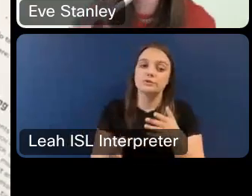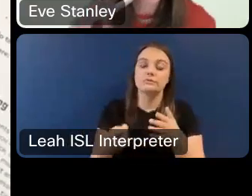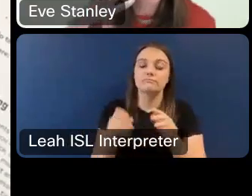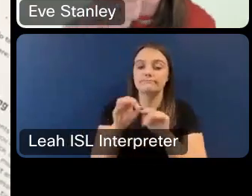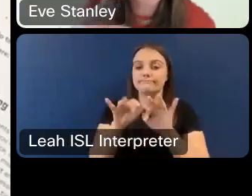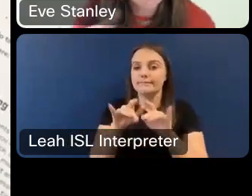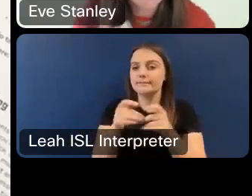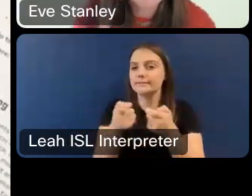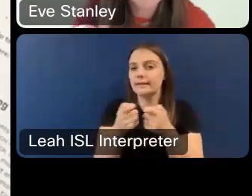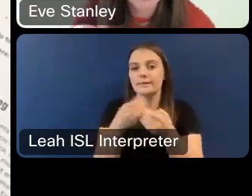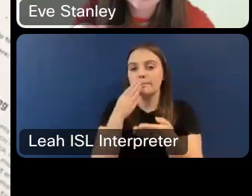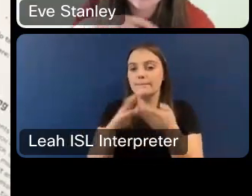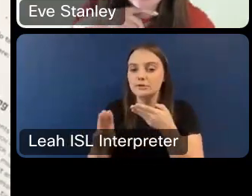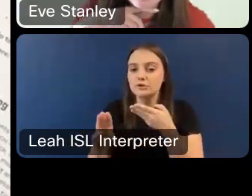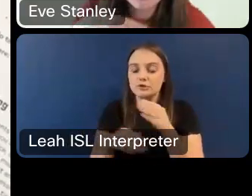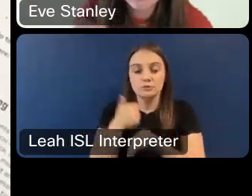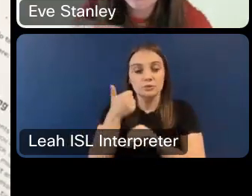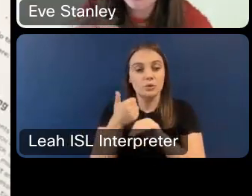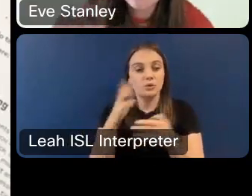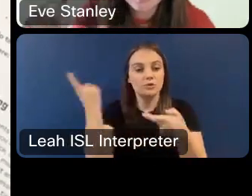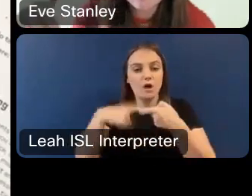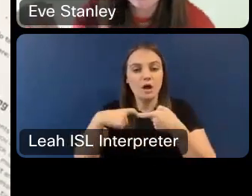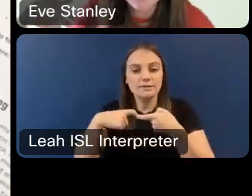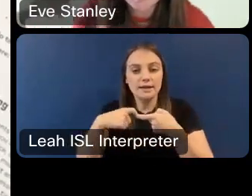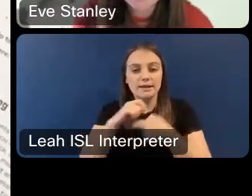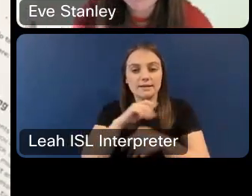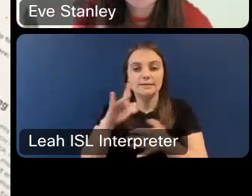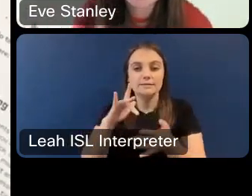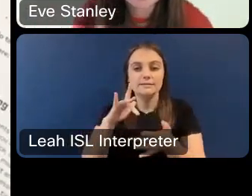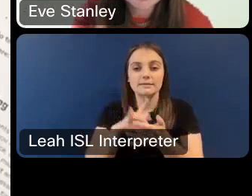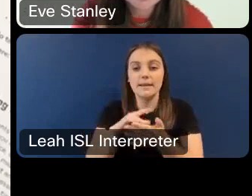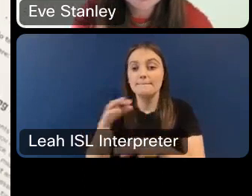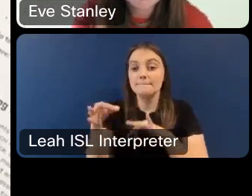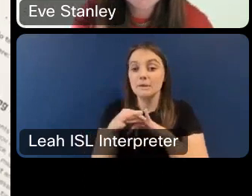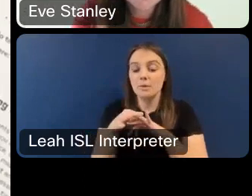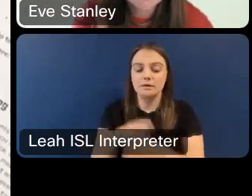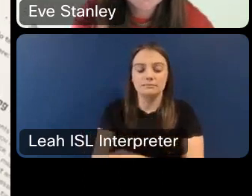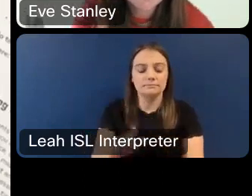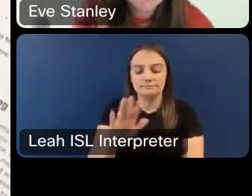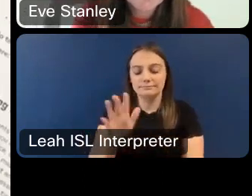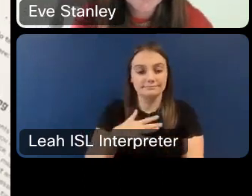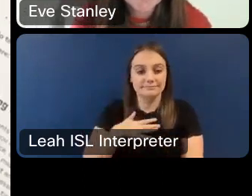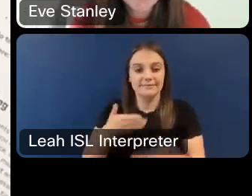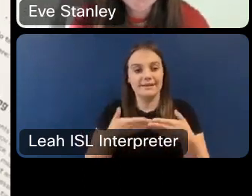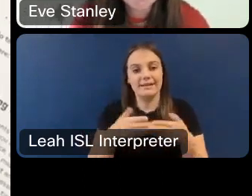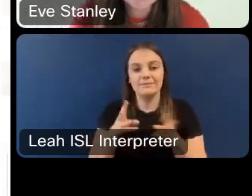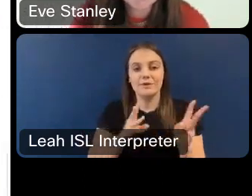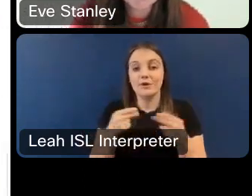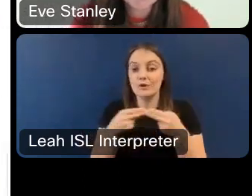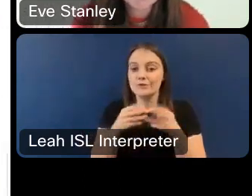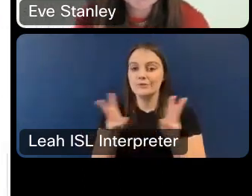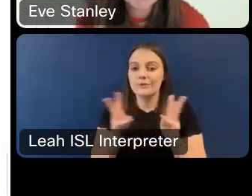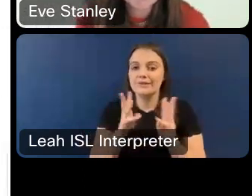message or contact a midwife who was on in the hub that day. Next slide.